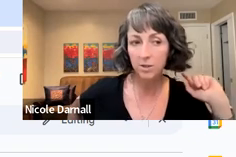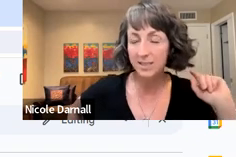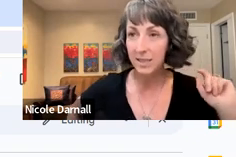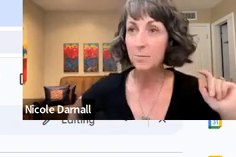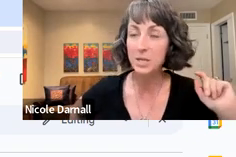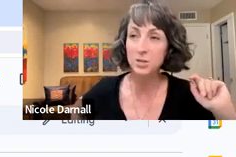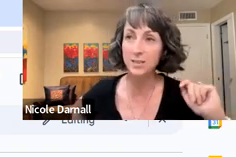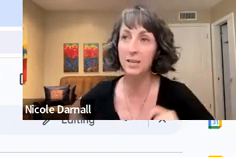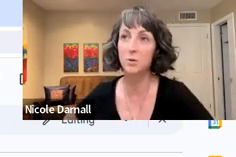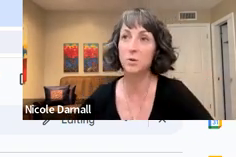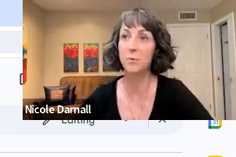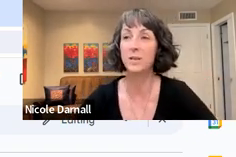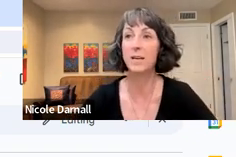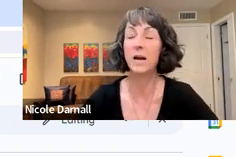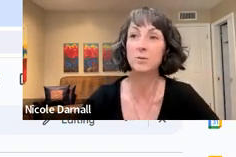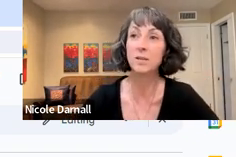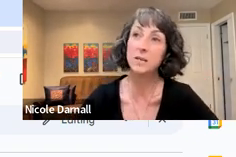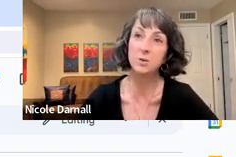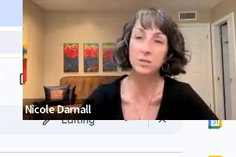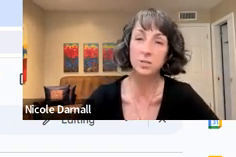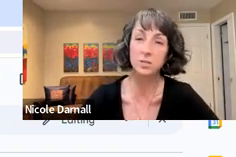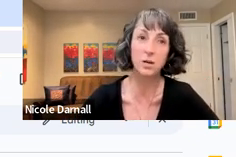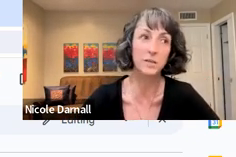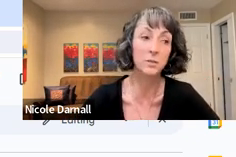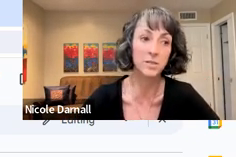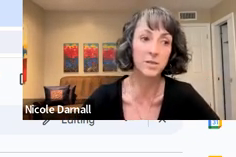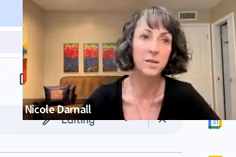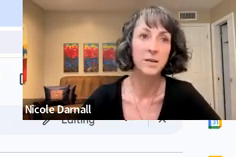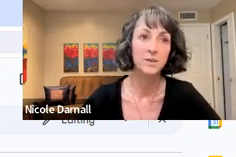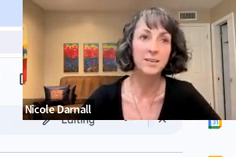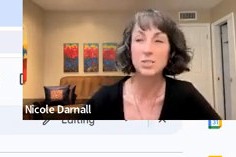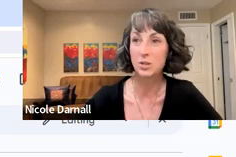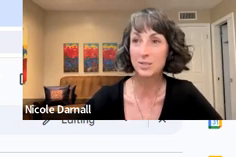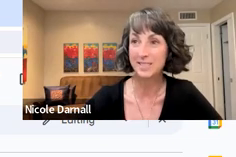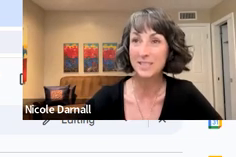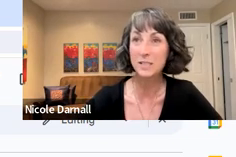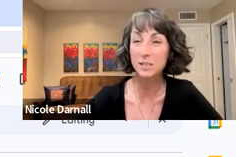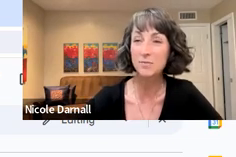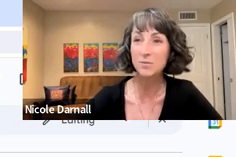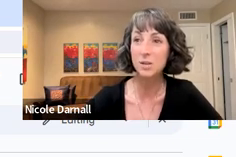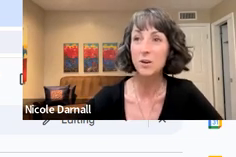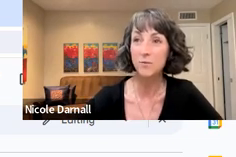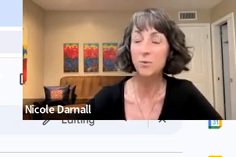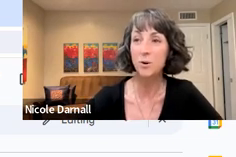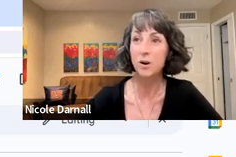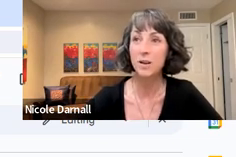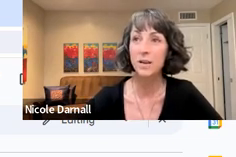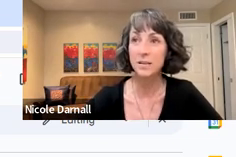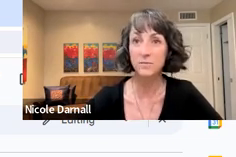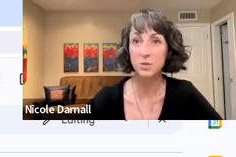know that it's getting measured and getting reported out, then you can start building the internal incentives